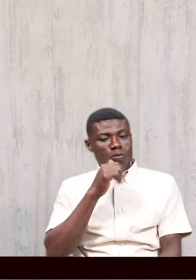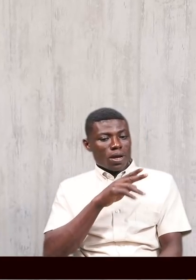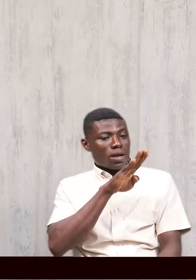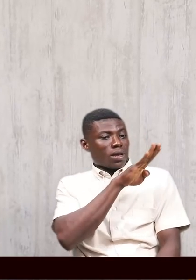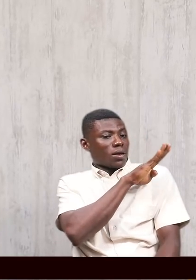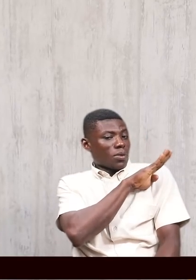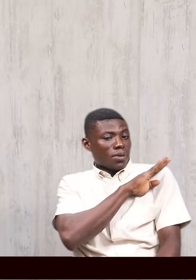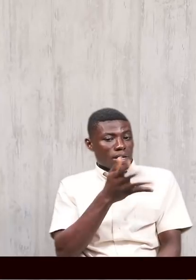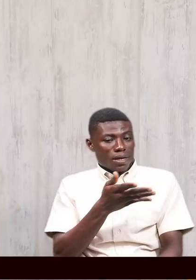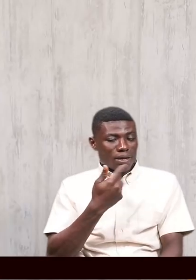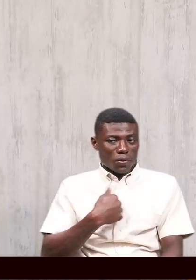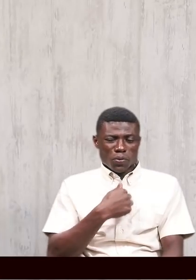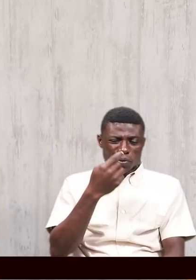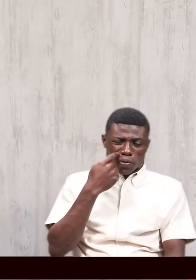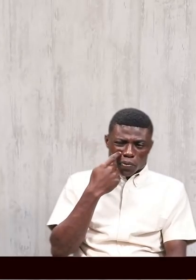she?